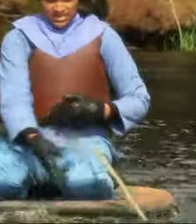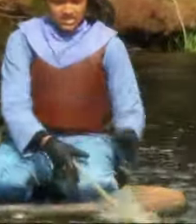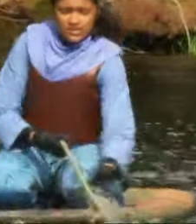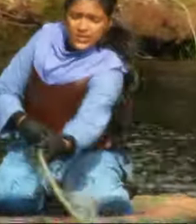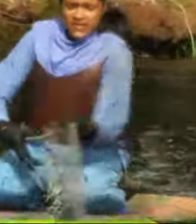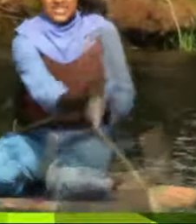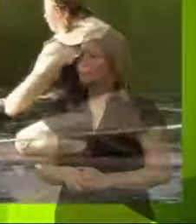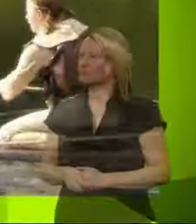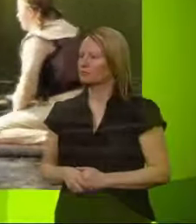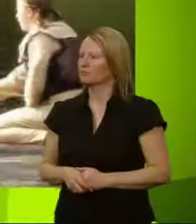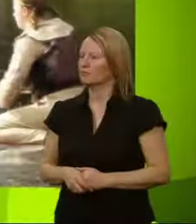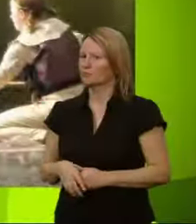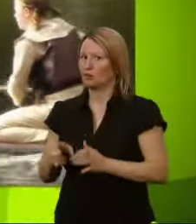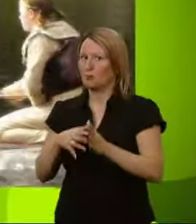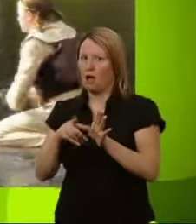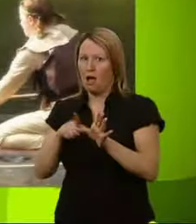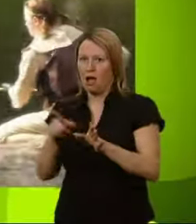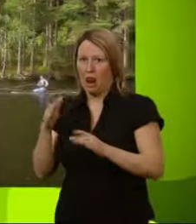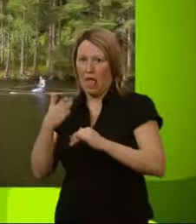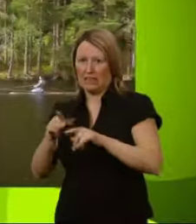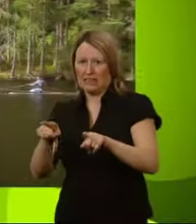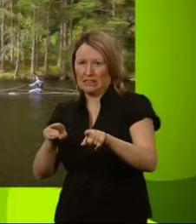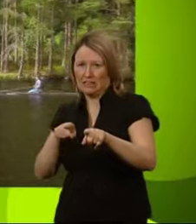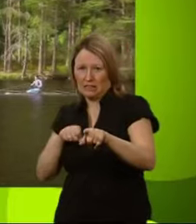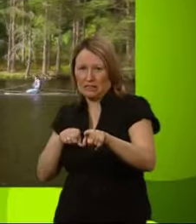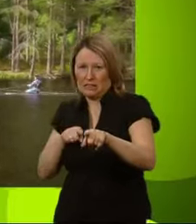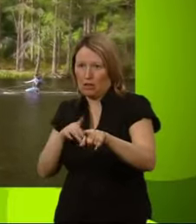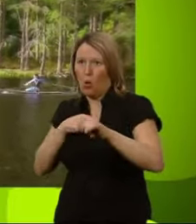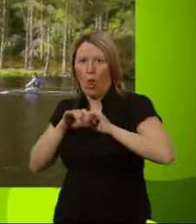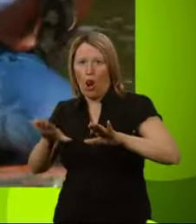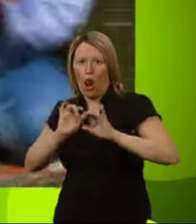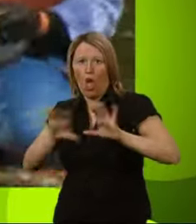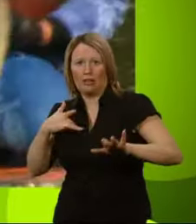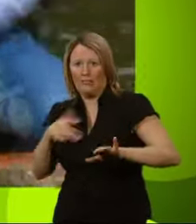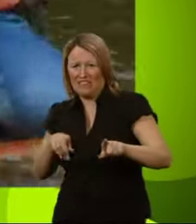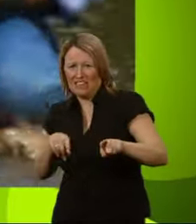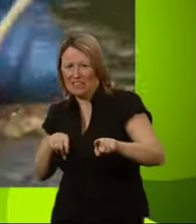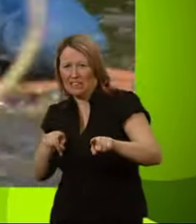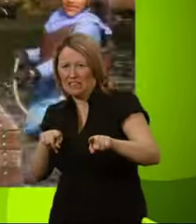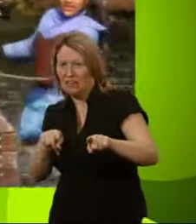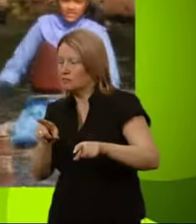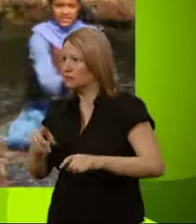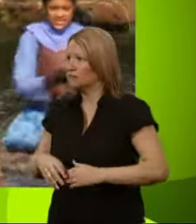Javmi is in last place in the company and can ill afford another life lost here.